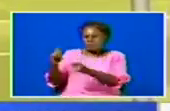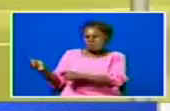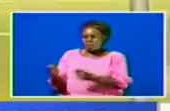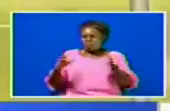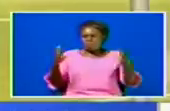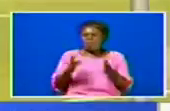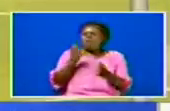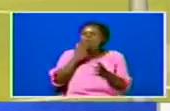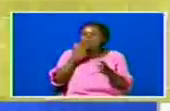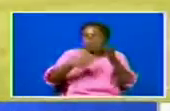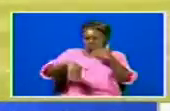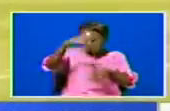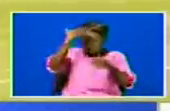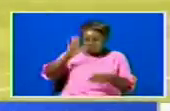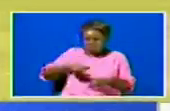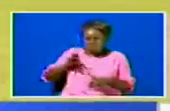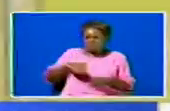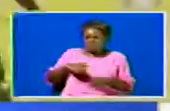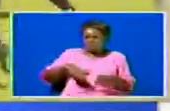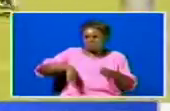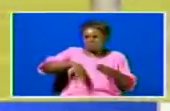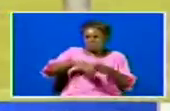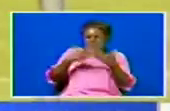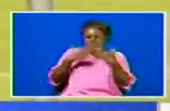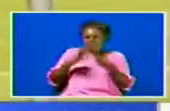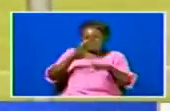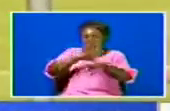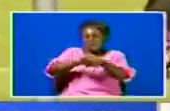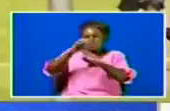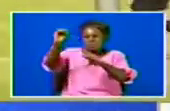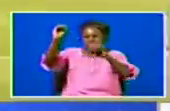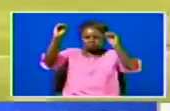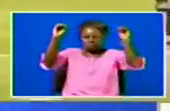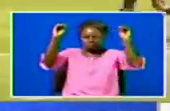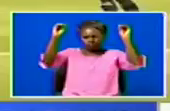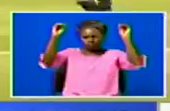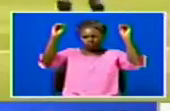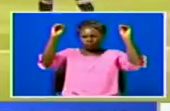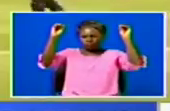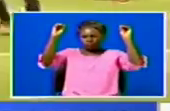and Kenyatta University in women's Premier League ended in a barren draw.